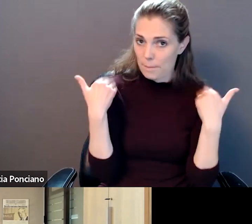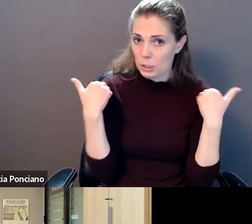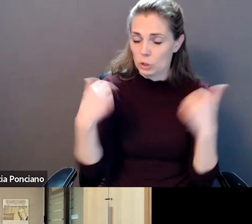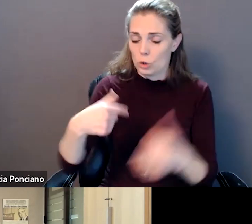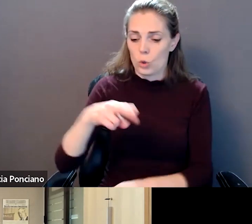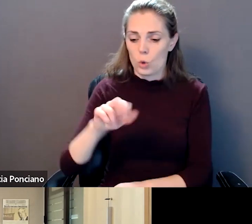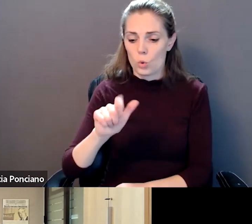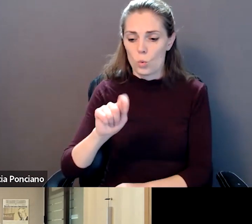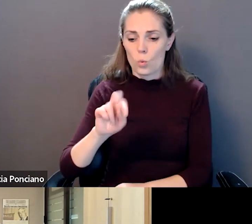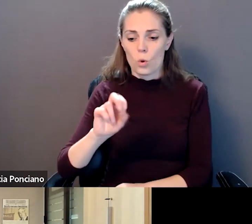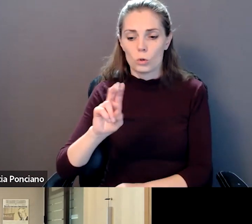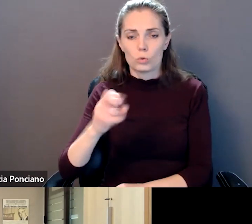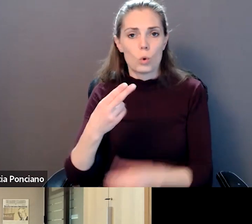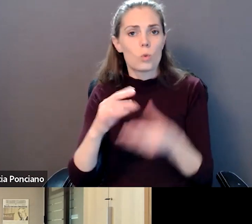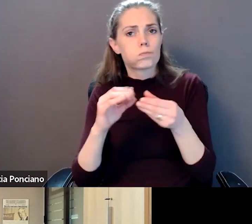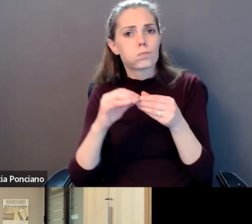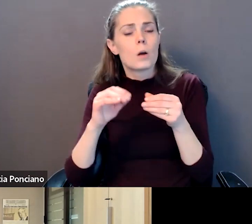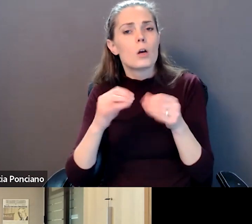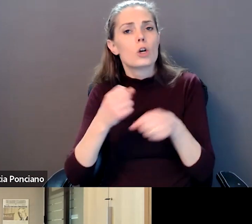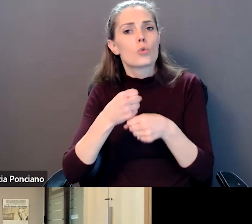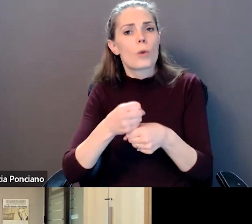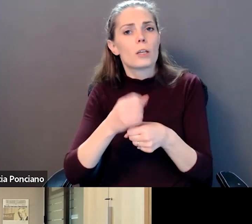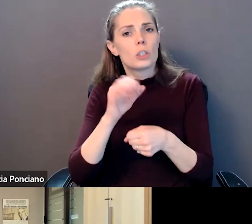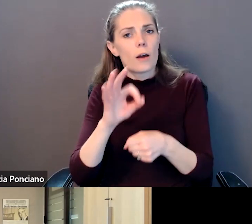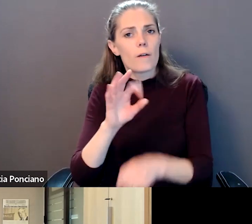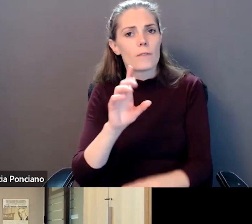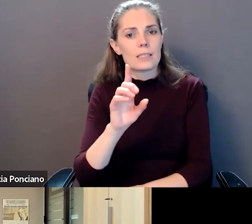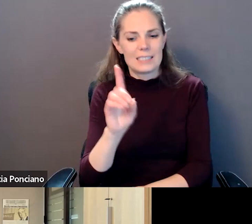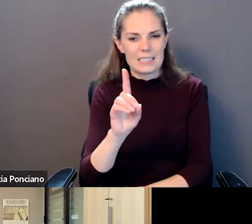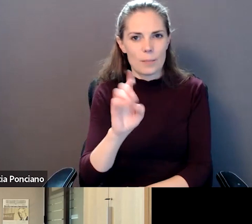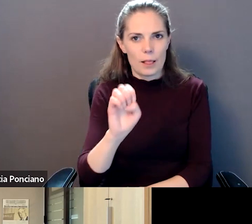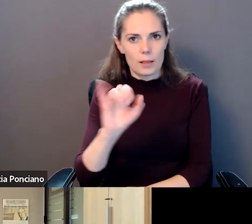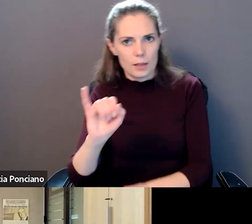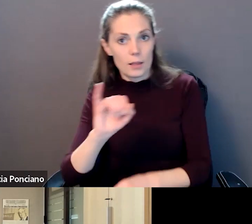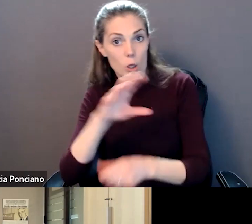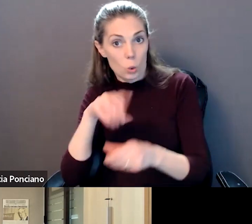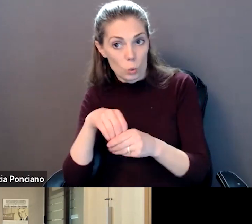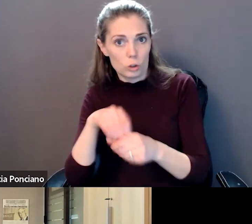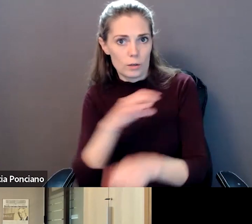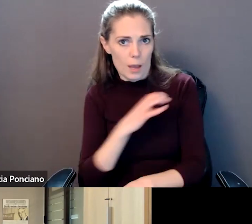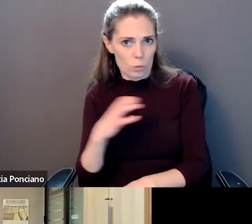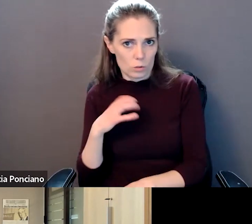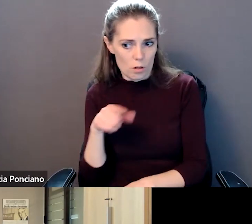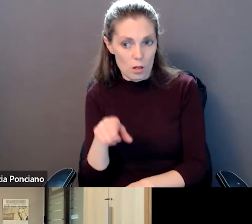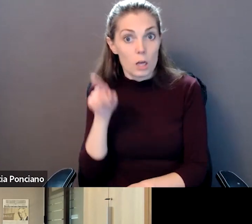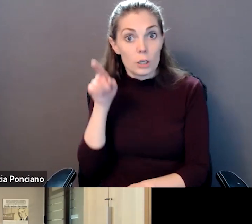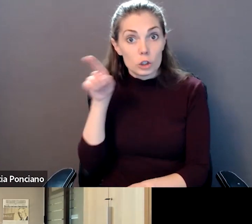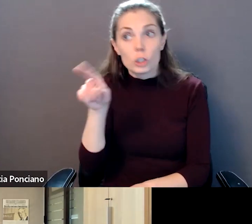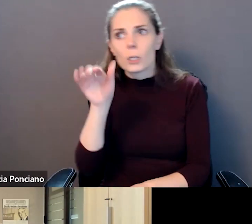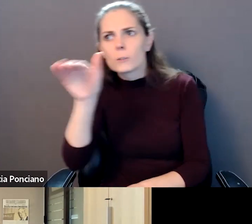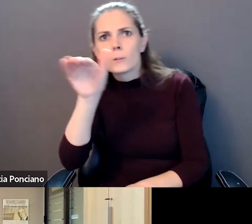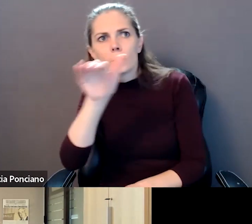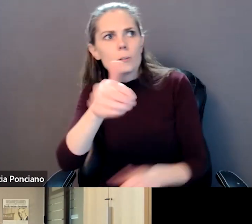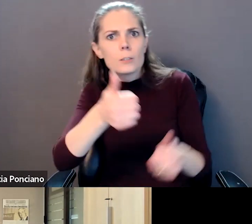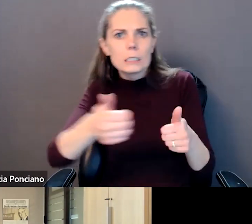the creation of the Disability Inclusion Business Council, where she has brought together senior business people from across the